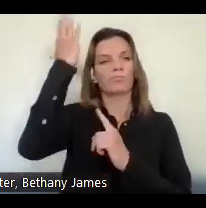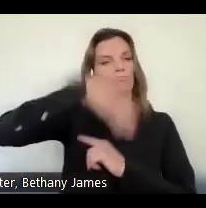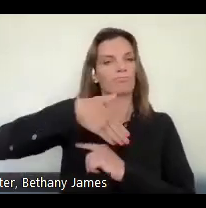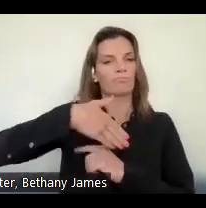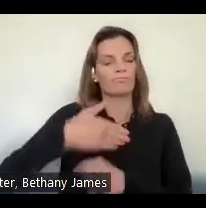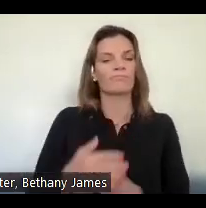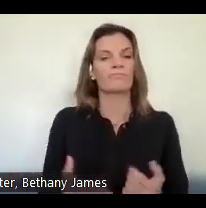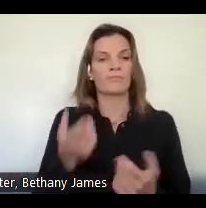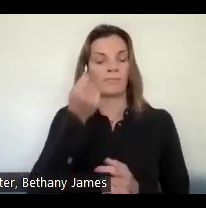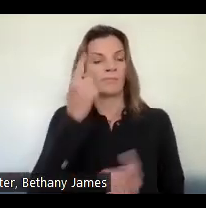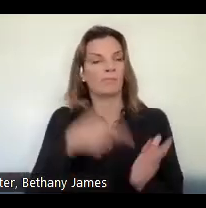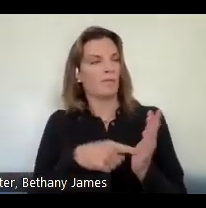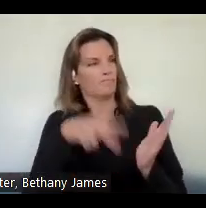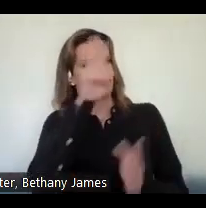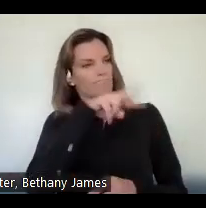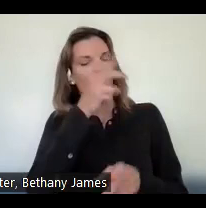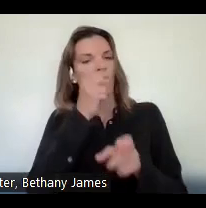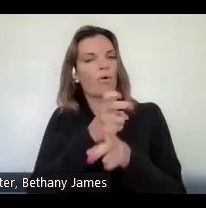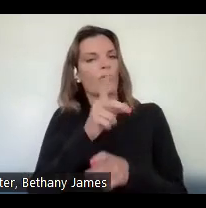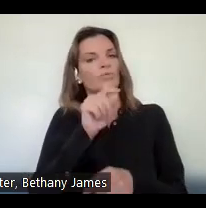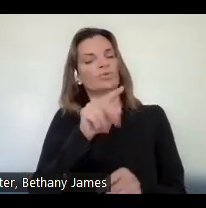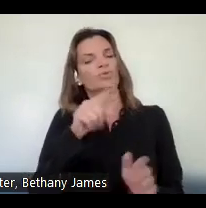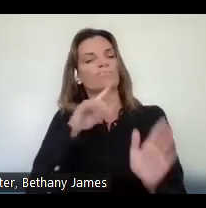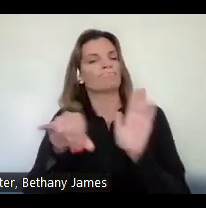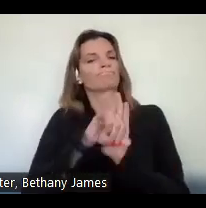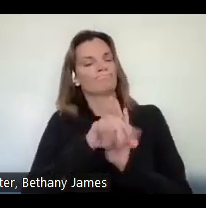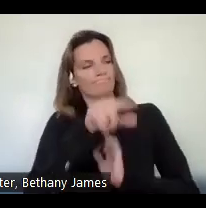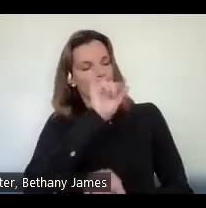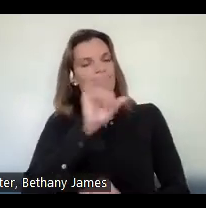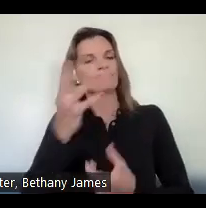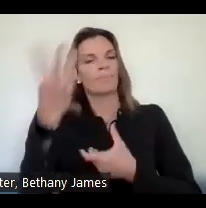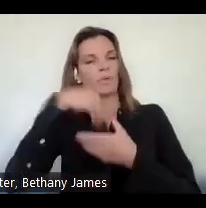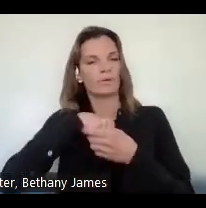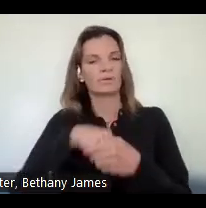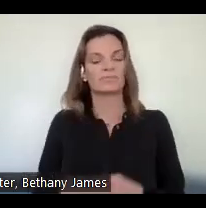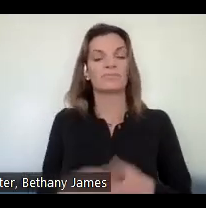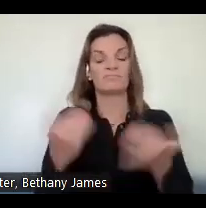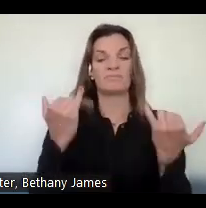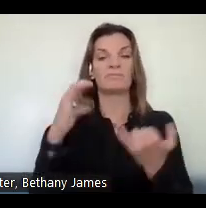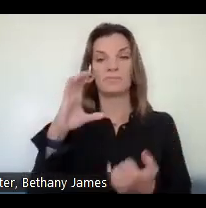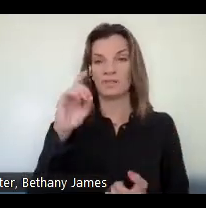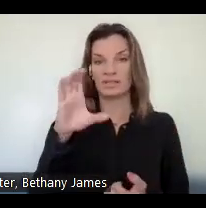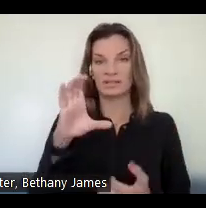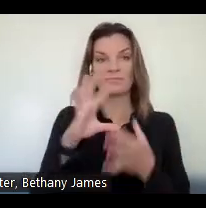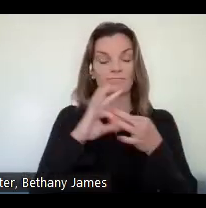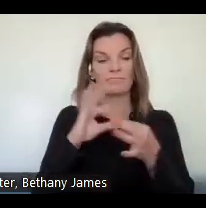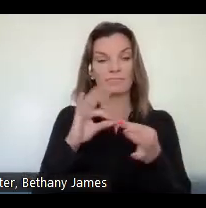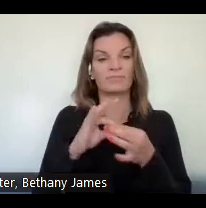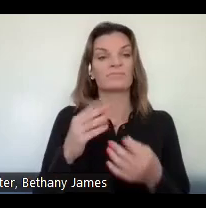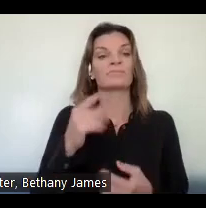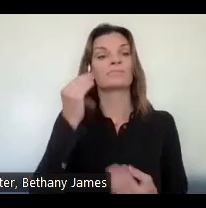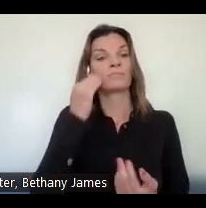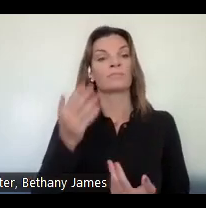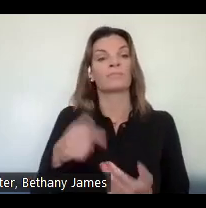more difficult to diagnose. Now the CDC says that it is actually 1 in 3 individuals, 1